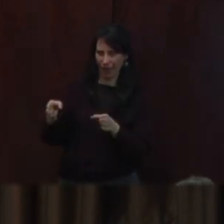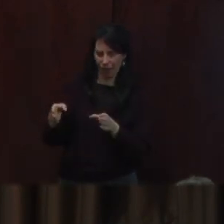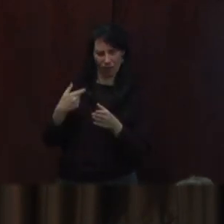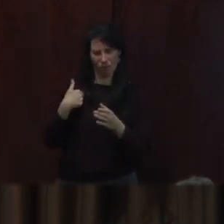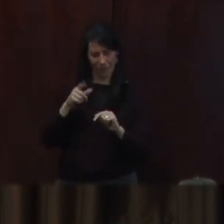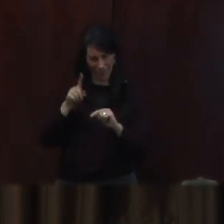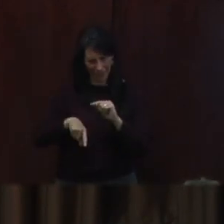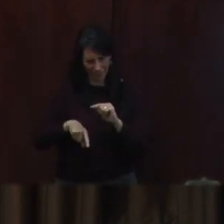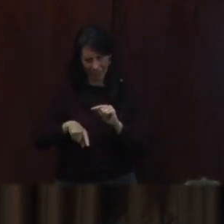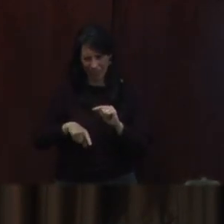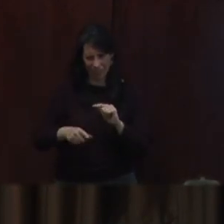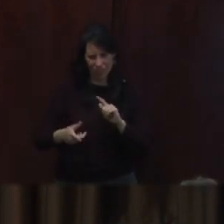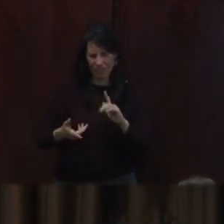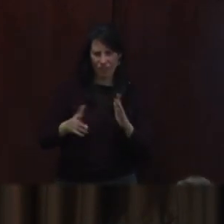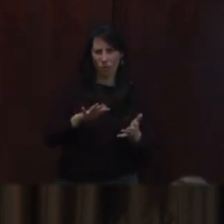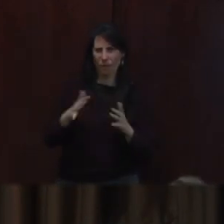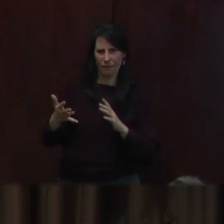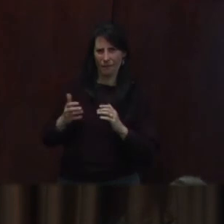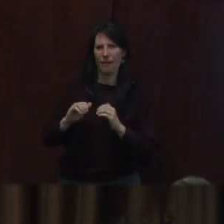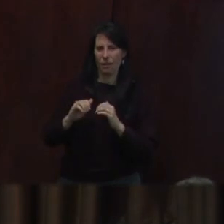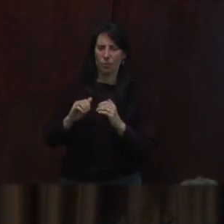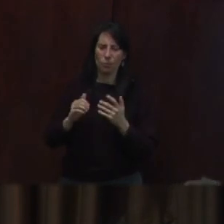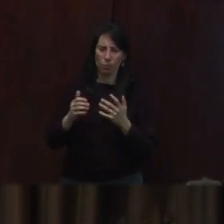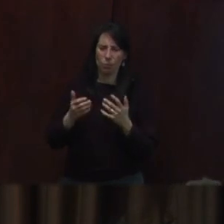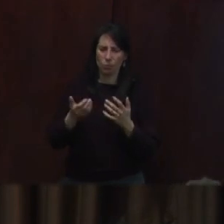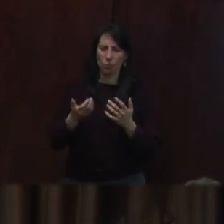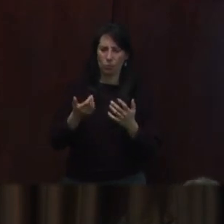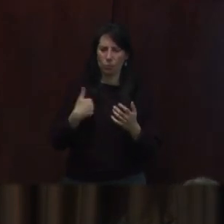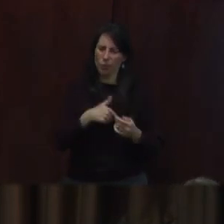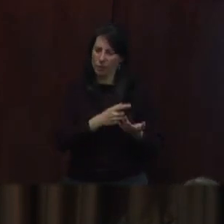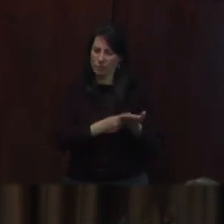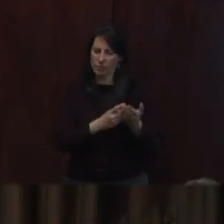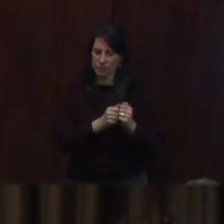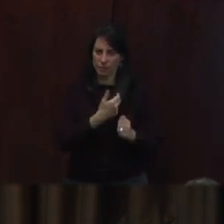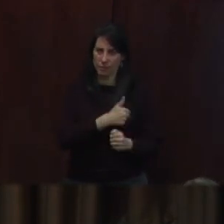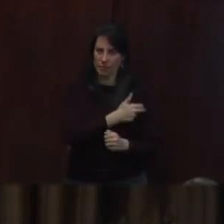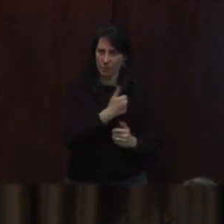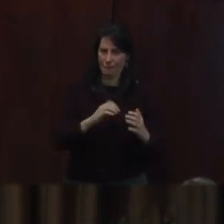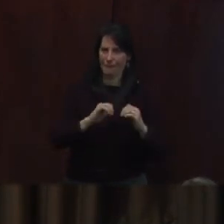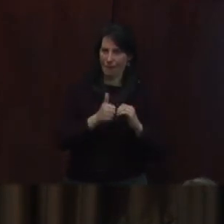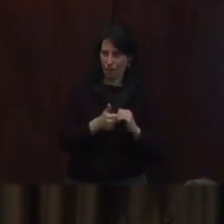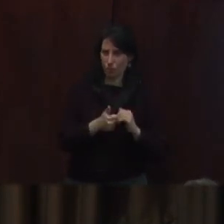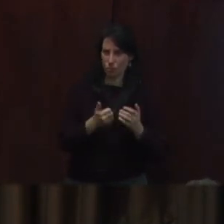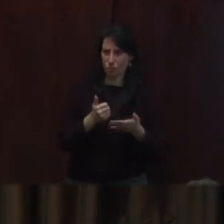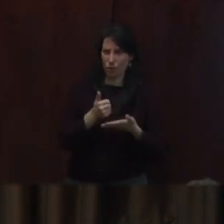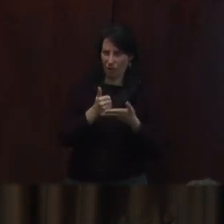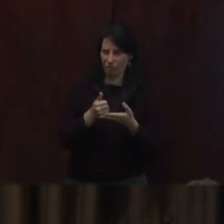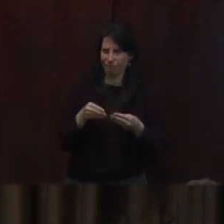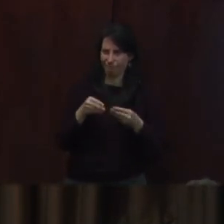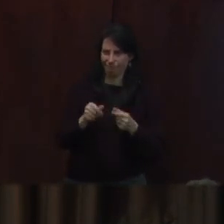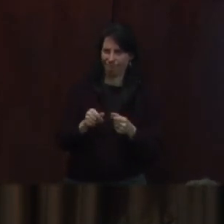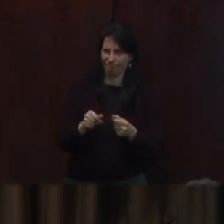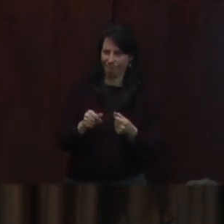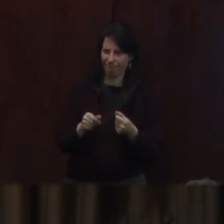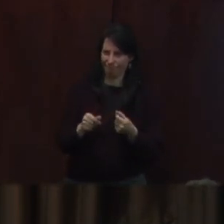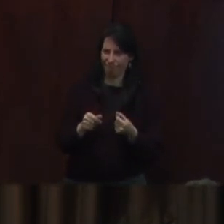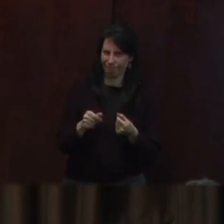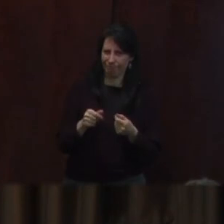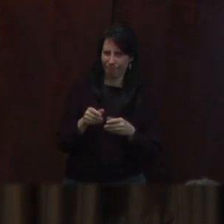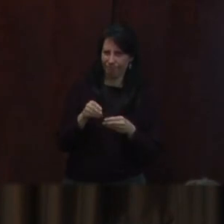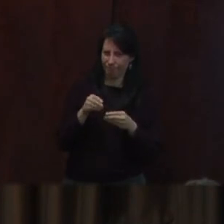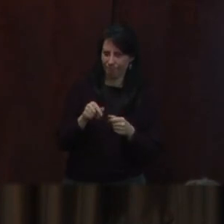plan are a priority in phase 1. And so we're discussing that. We have our weekly calls on Wednesday, so I imagine I'll hear